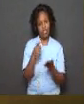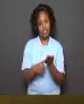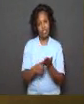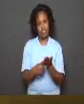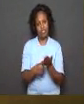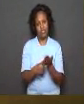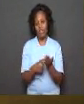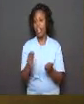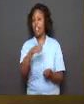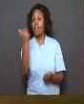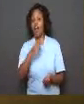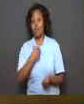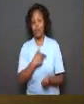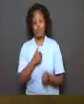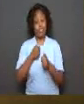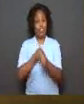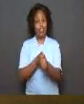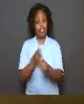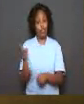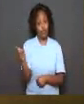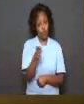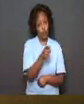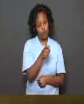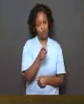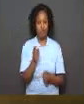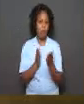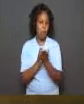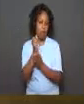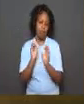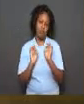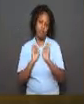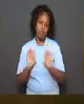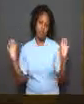to another religion will be disenfranchised.